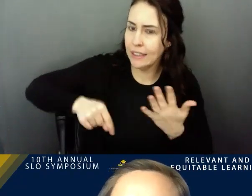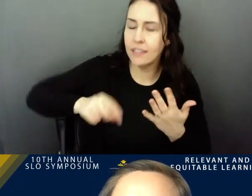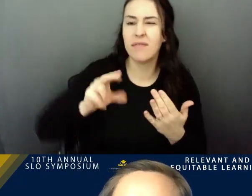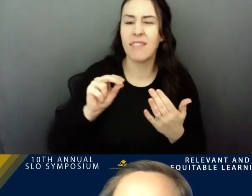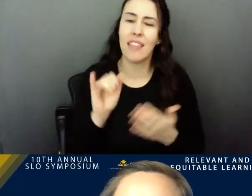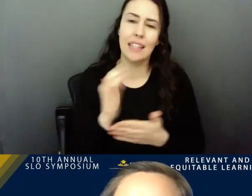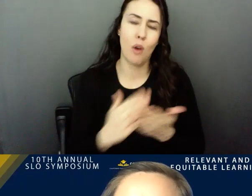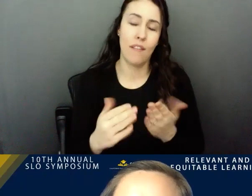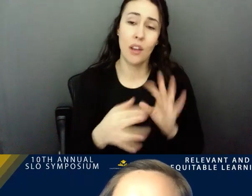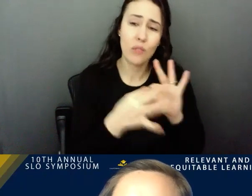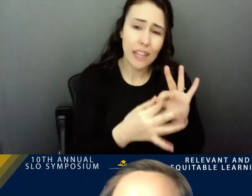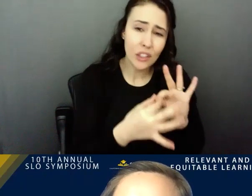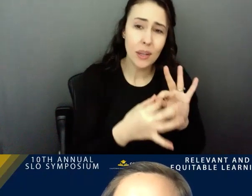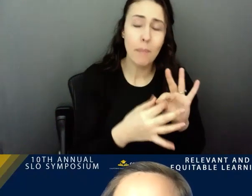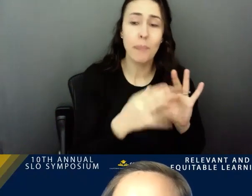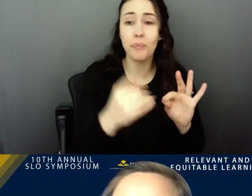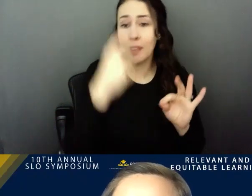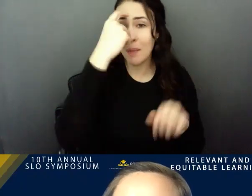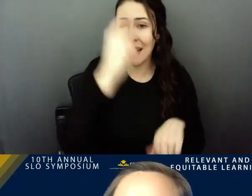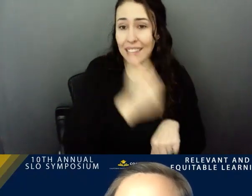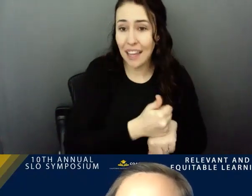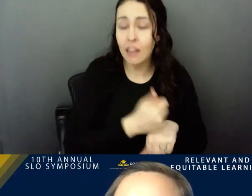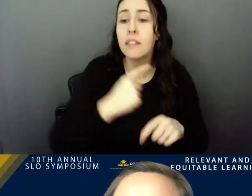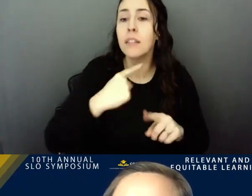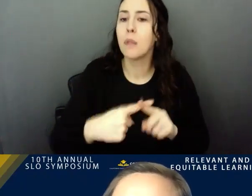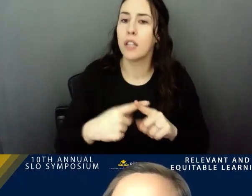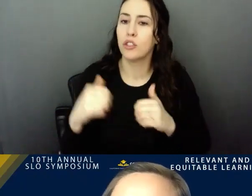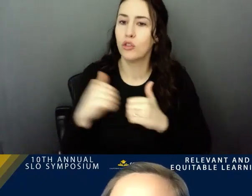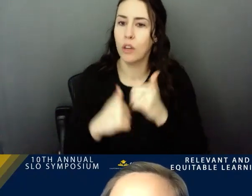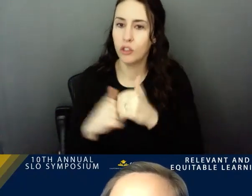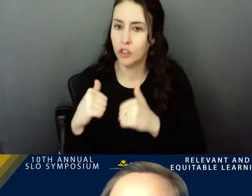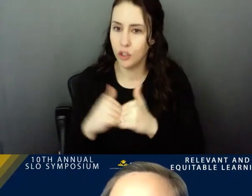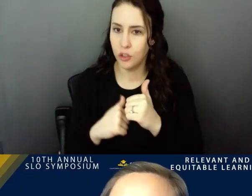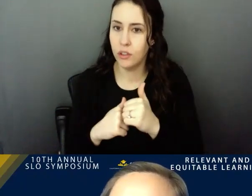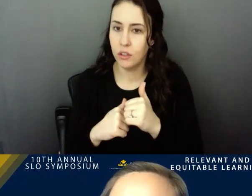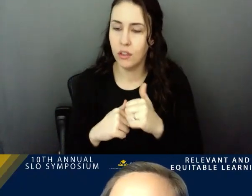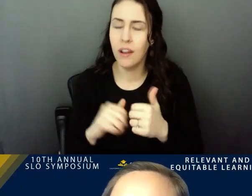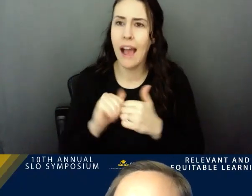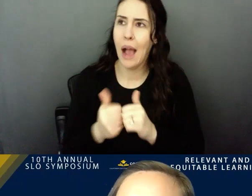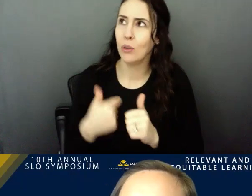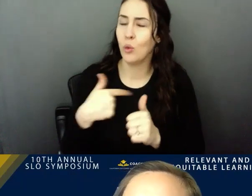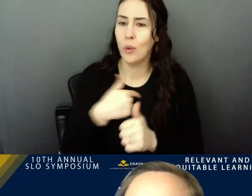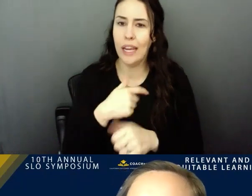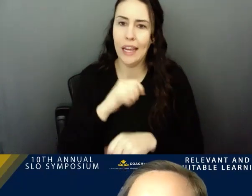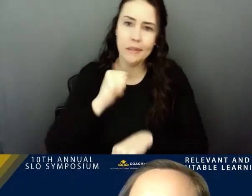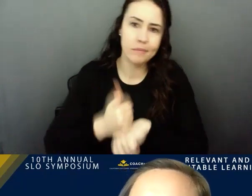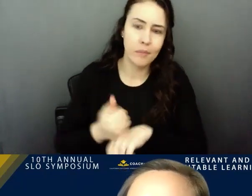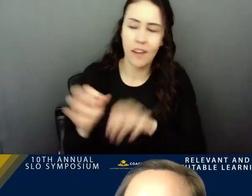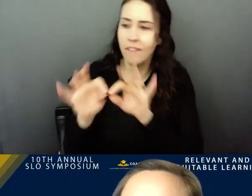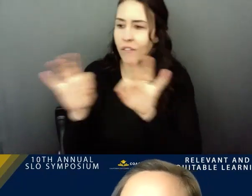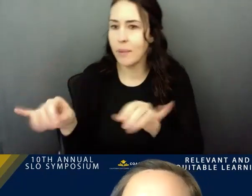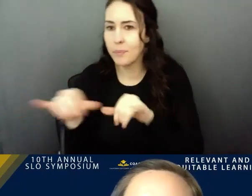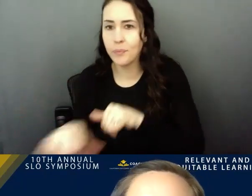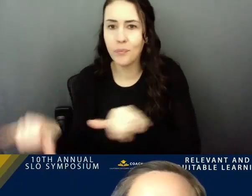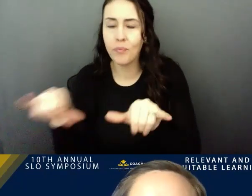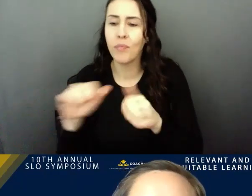then it's also structure. It's about how do we frame the standards? How do we write the standards so the